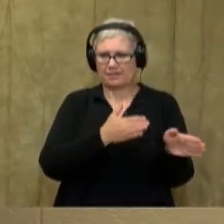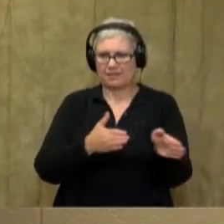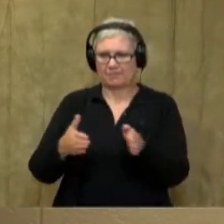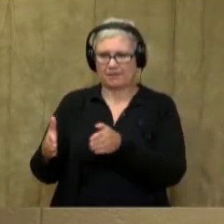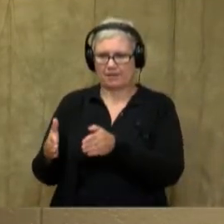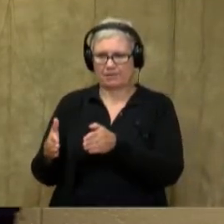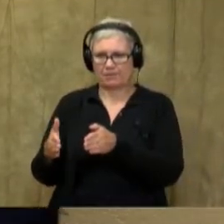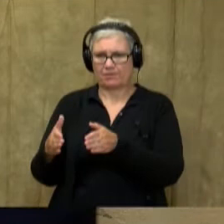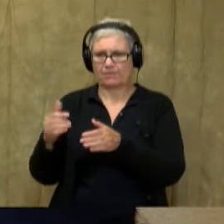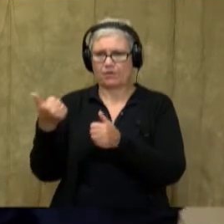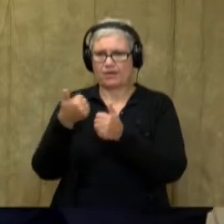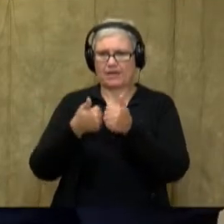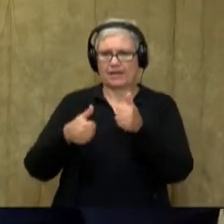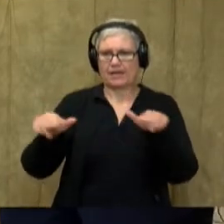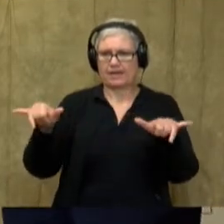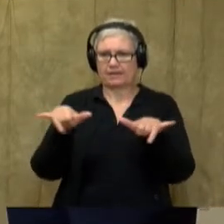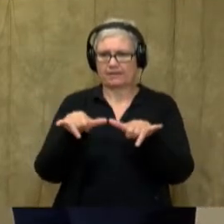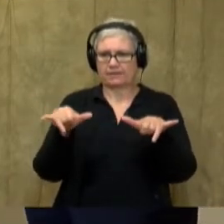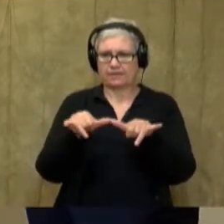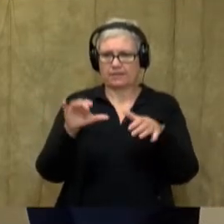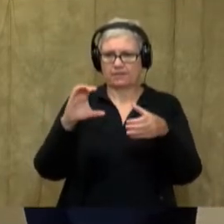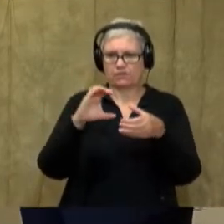any size cube?